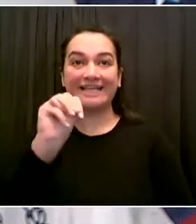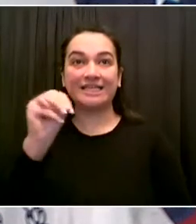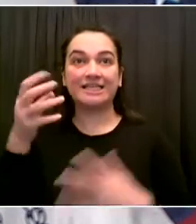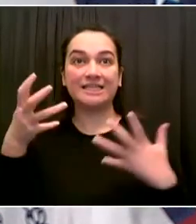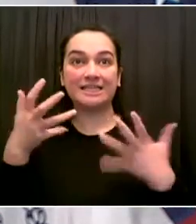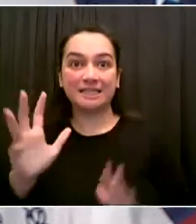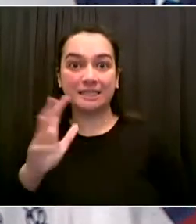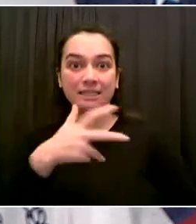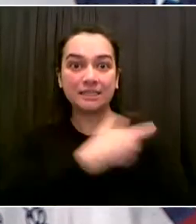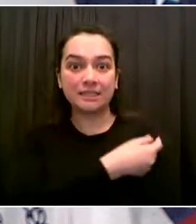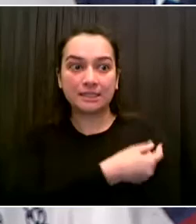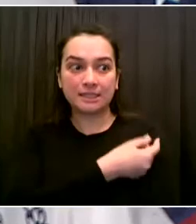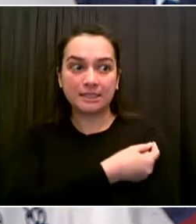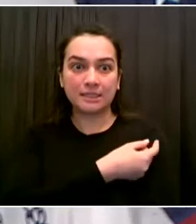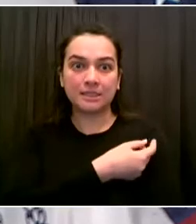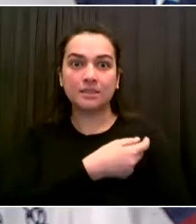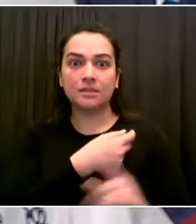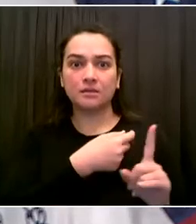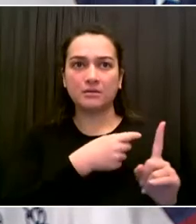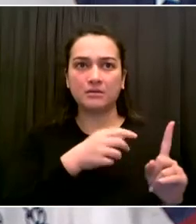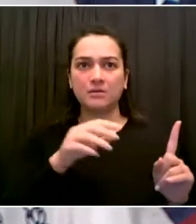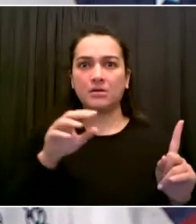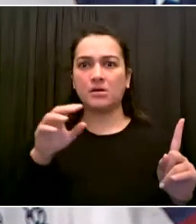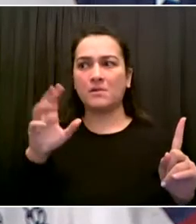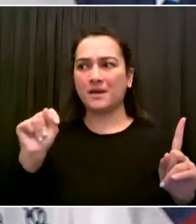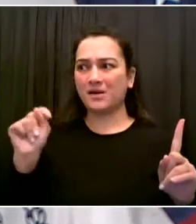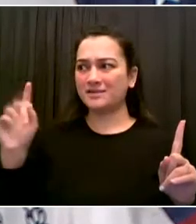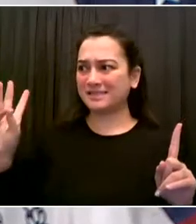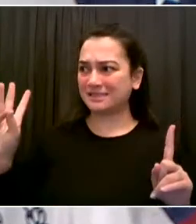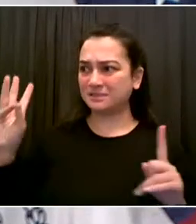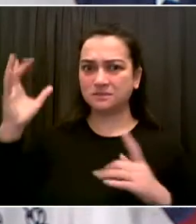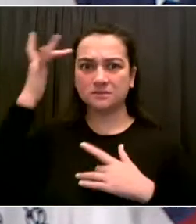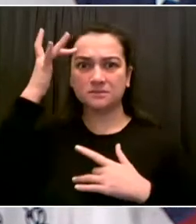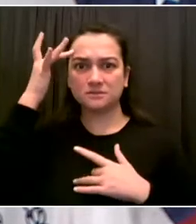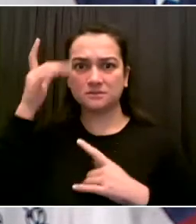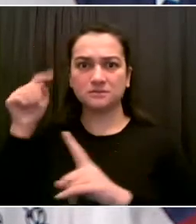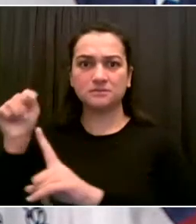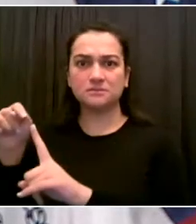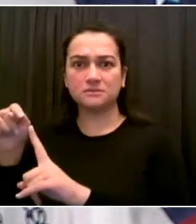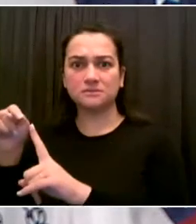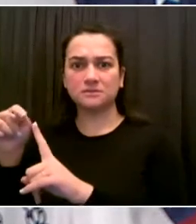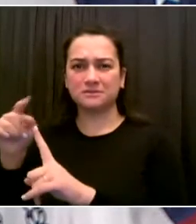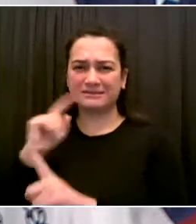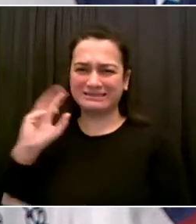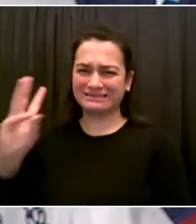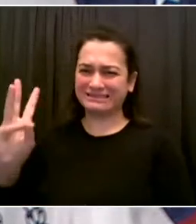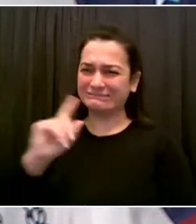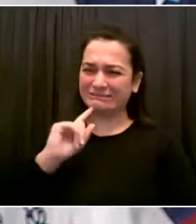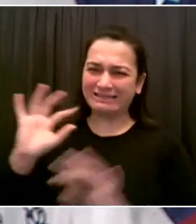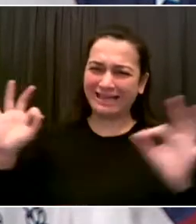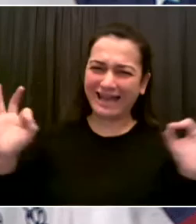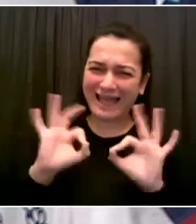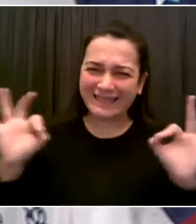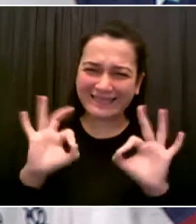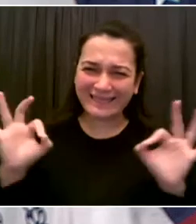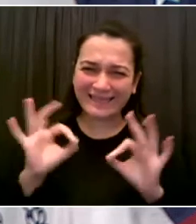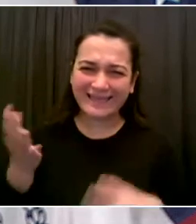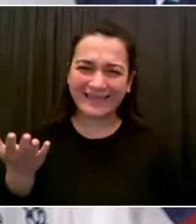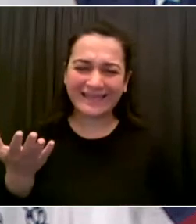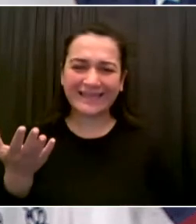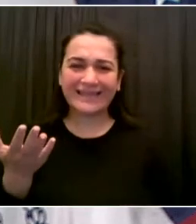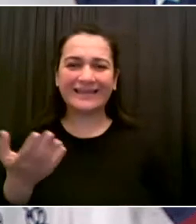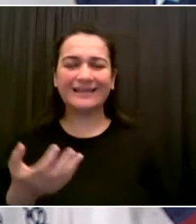turned out not to be true. For example, you yourself in the early days of COVID said, you can't even get it unless you're standing near someone